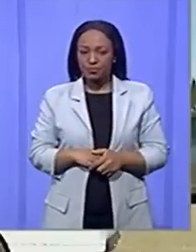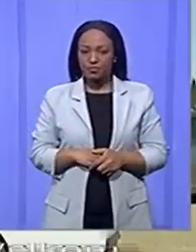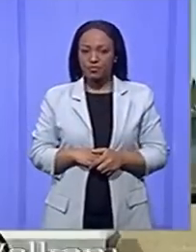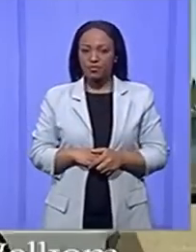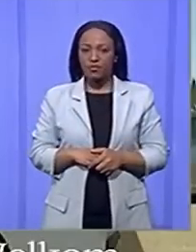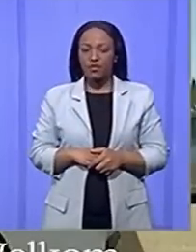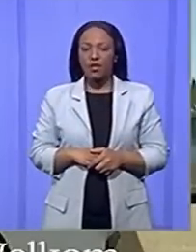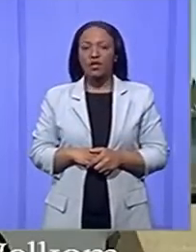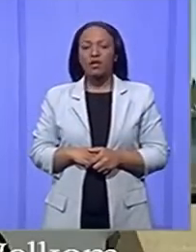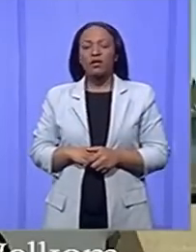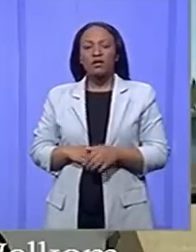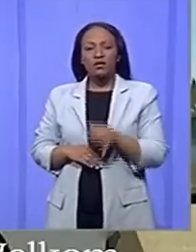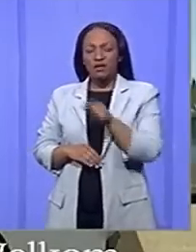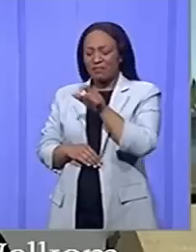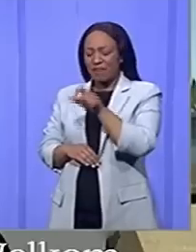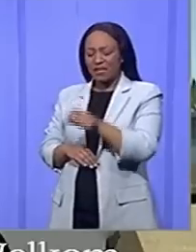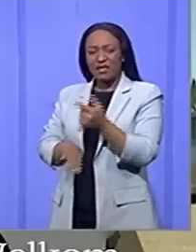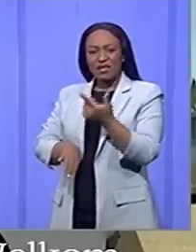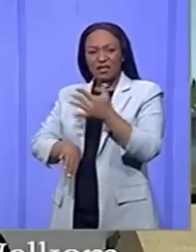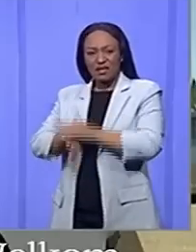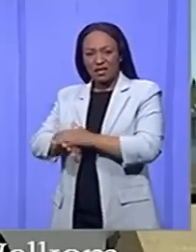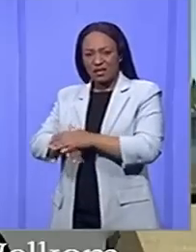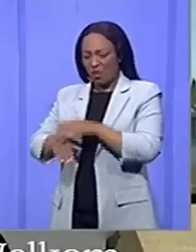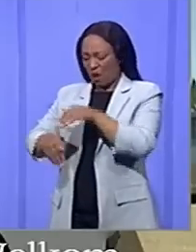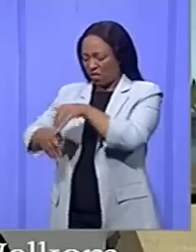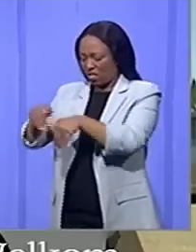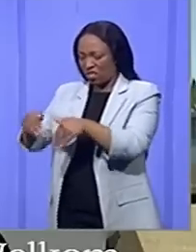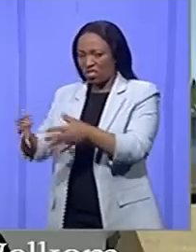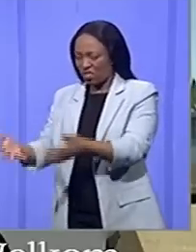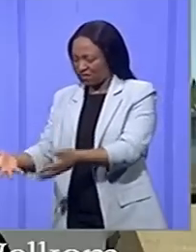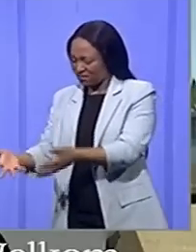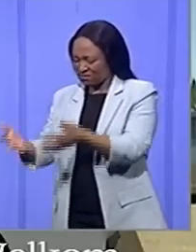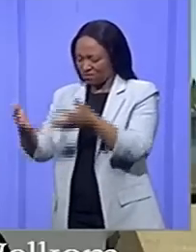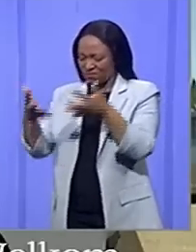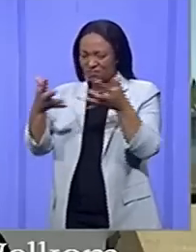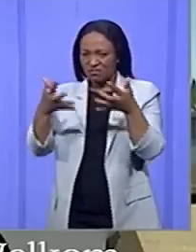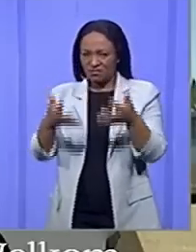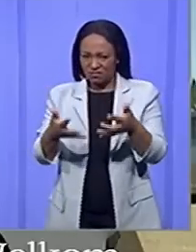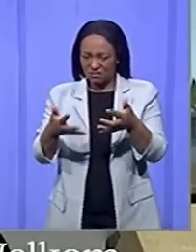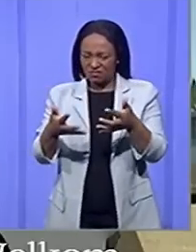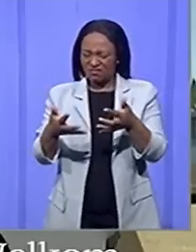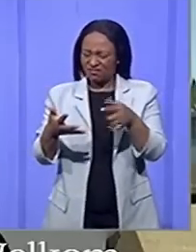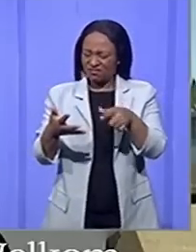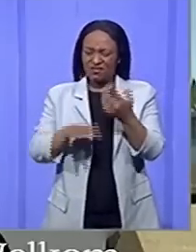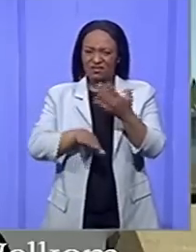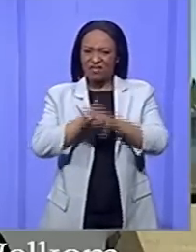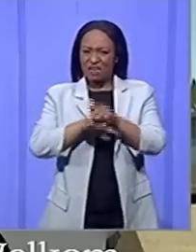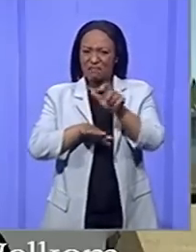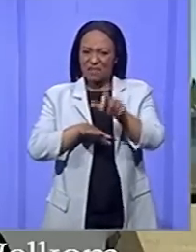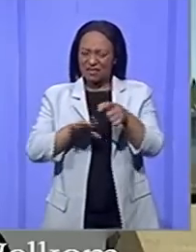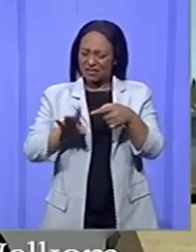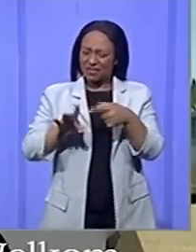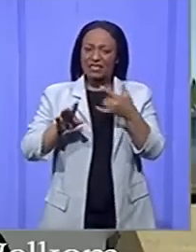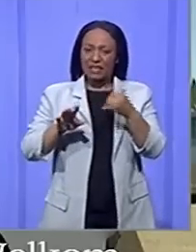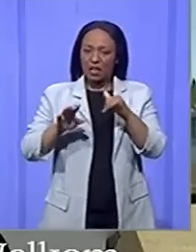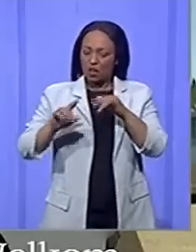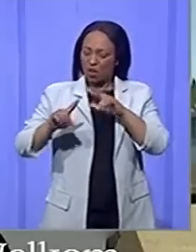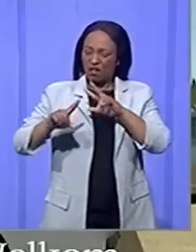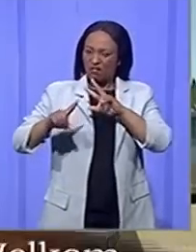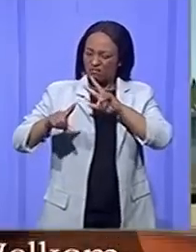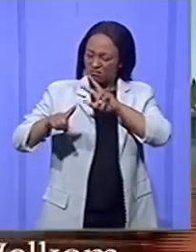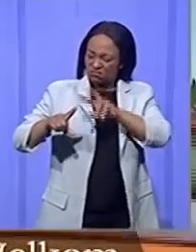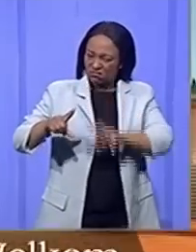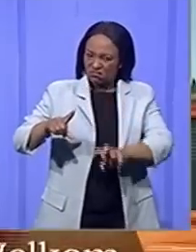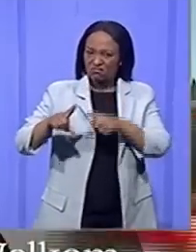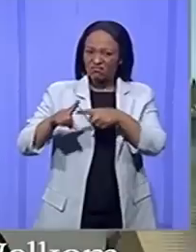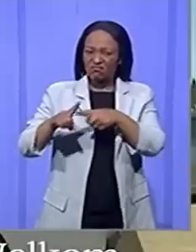Setopo sena se fungwane ka hara le ditlaleleng le ne sentse le le mona mme re santsane re tla tswela pele ka diphuputso tsa bonnete ba hore